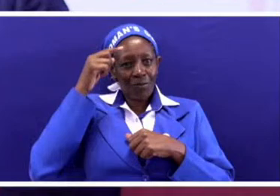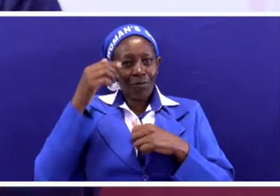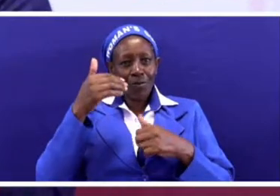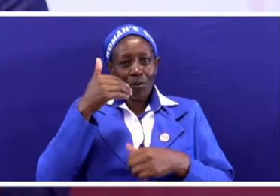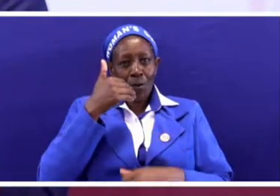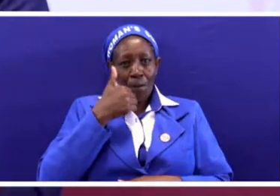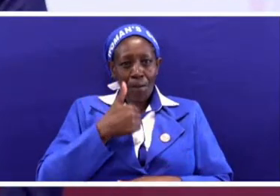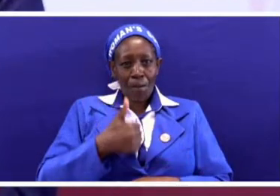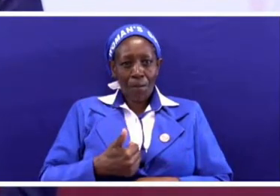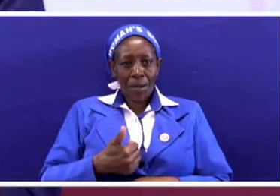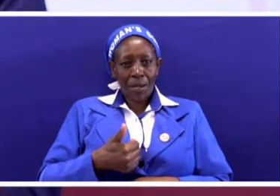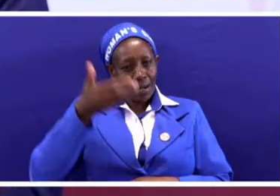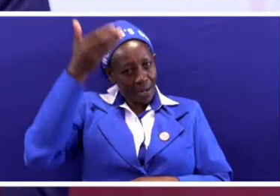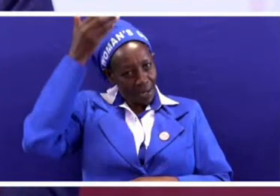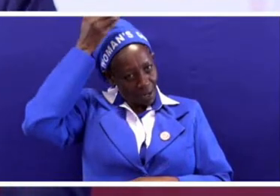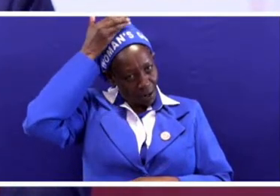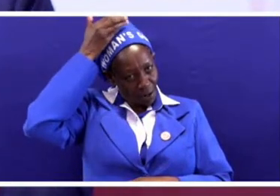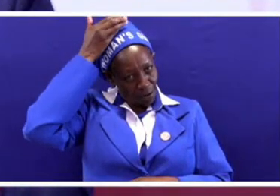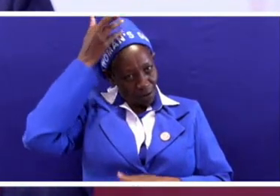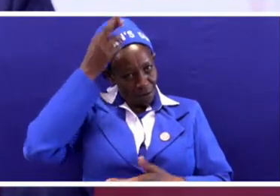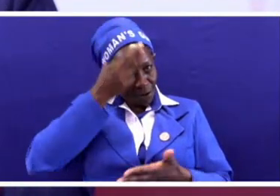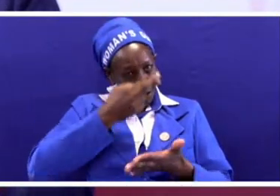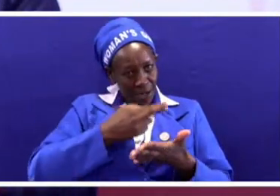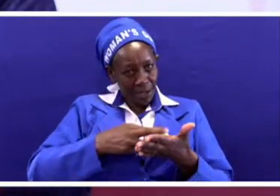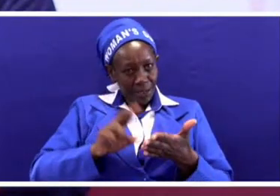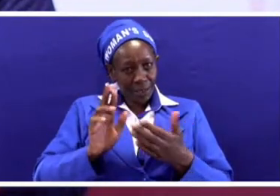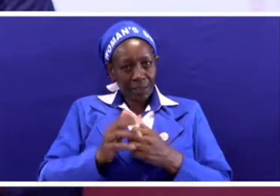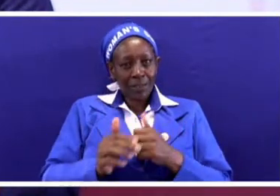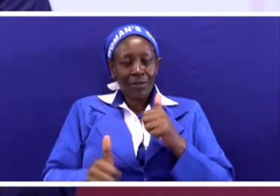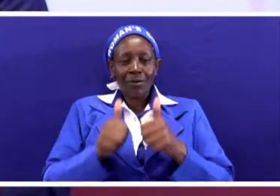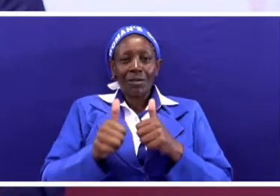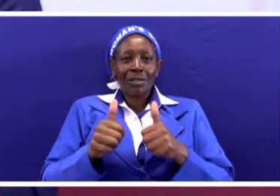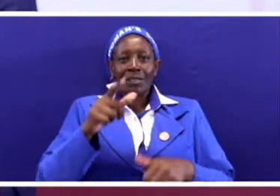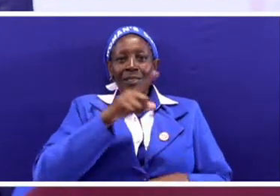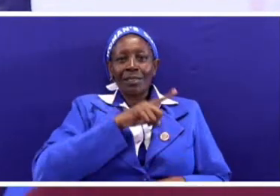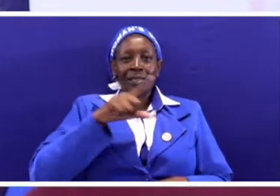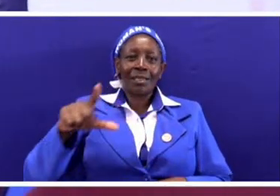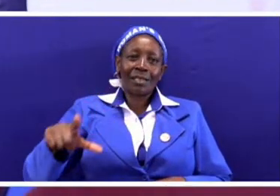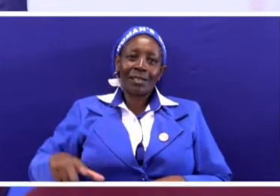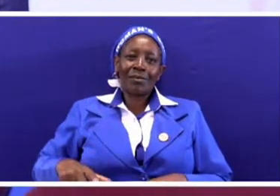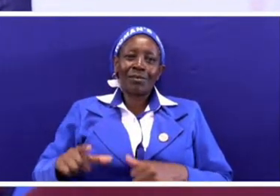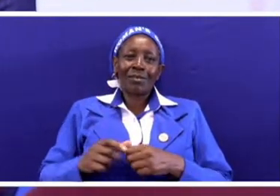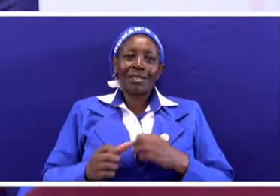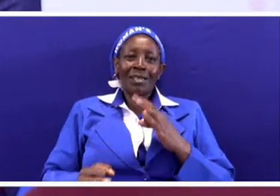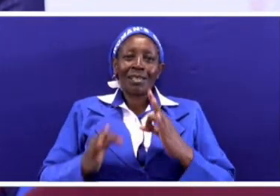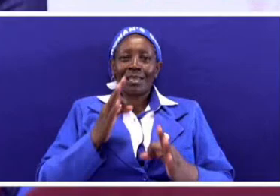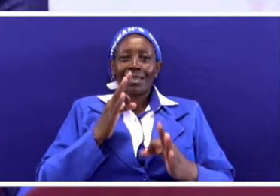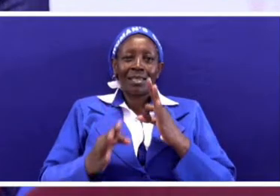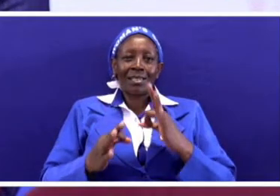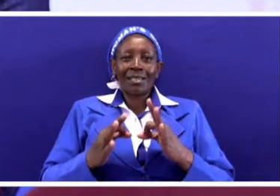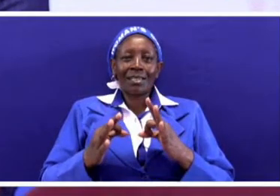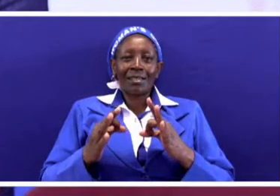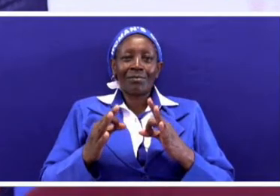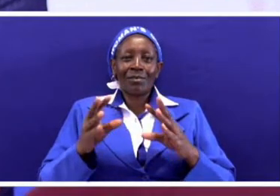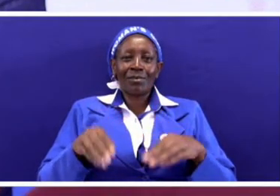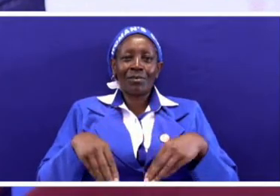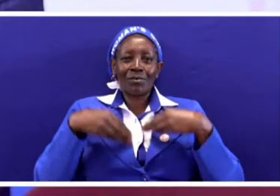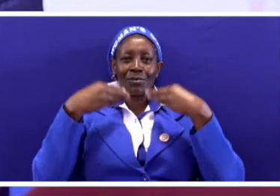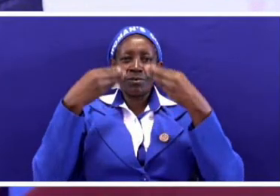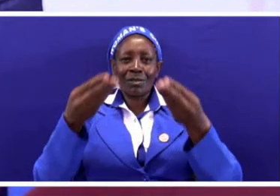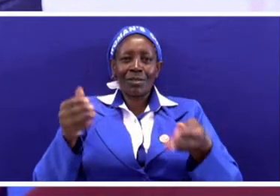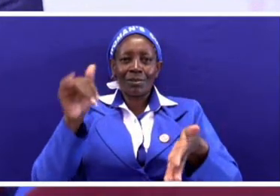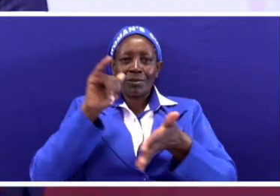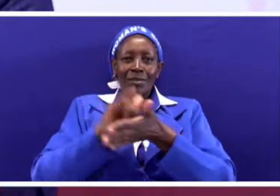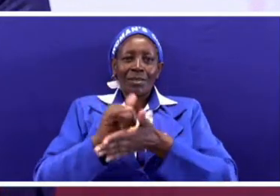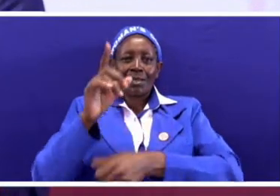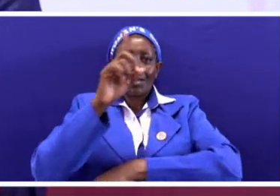of righteousness, which the Lord, the righteous judge, will award to me on that day. And not only to me,